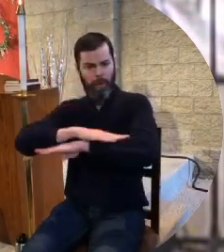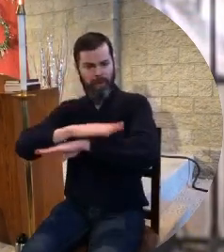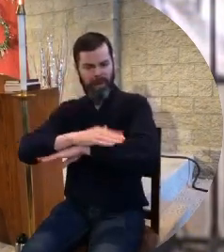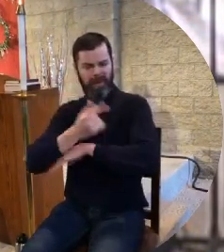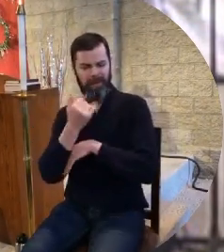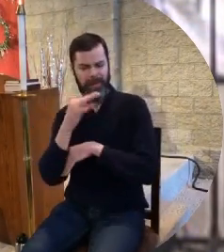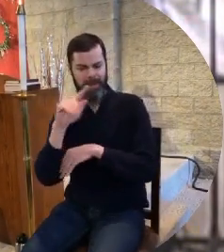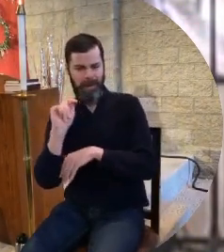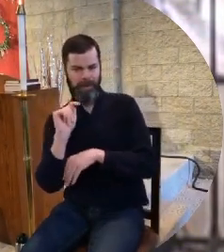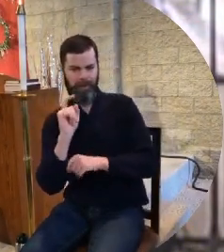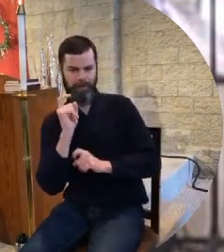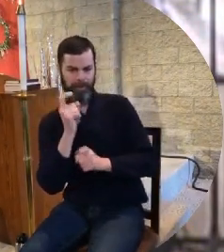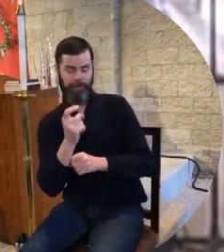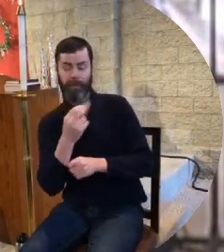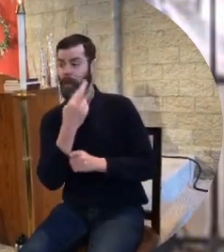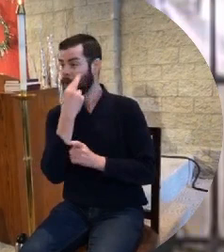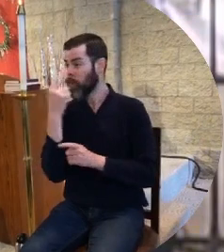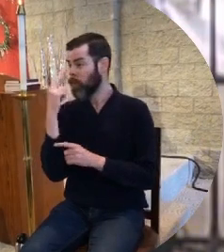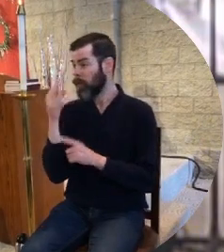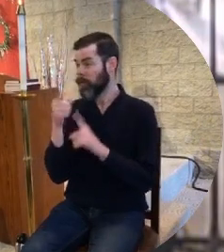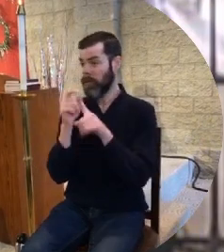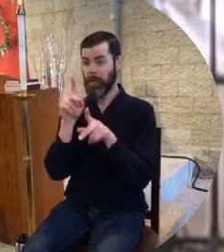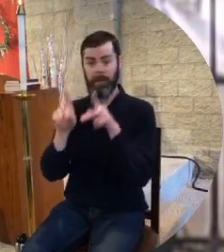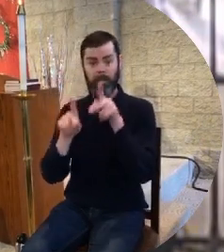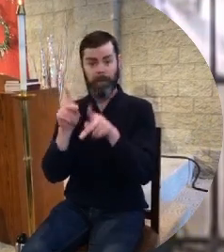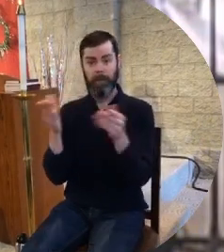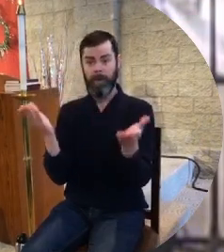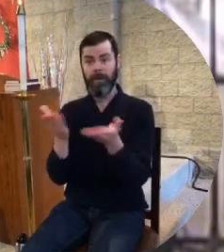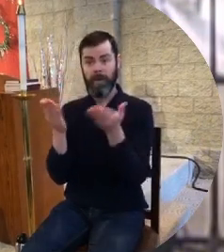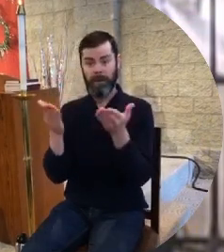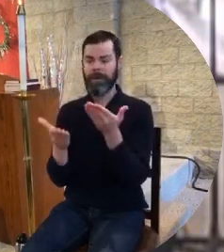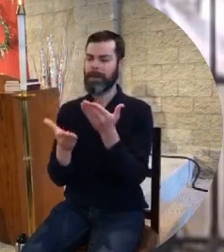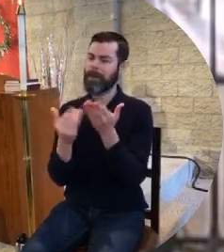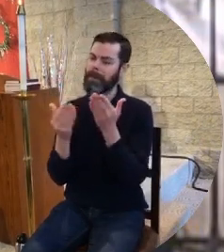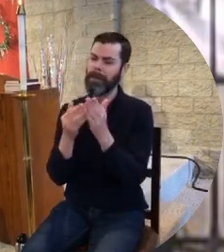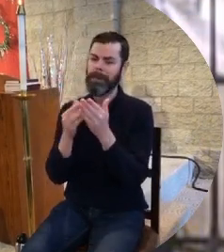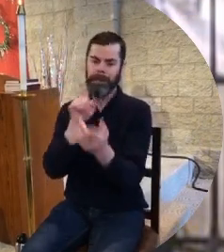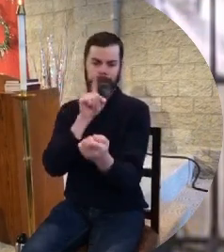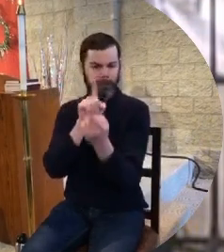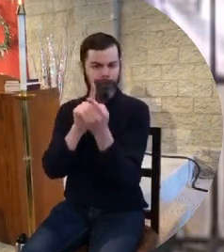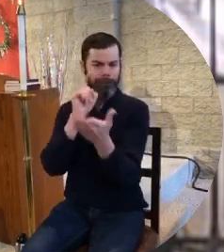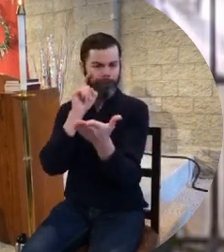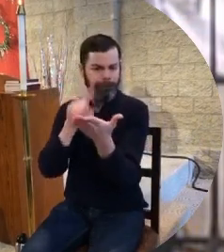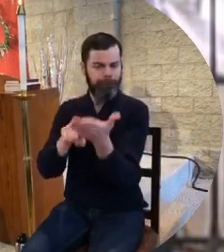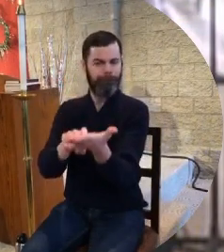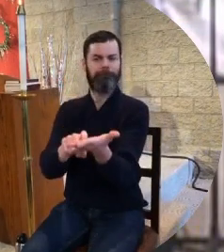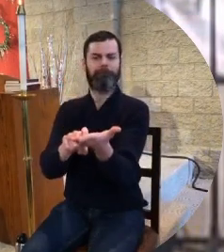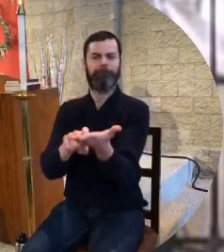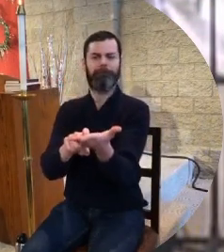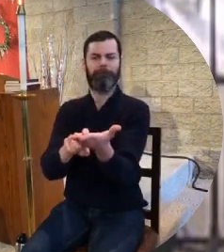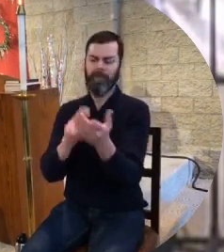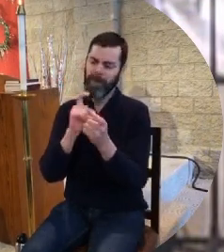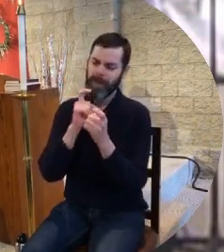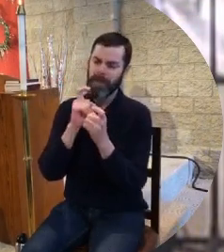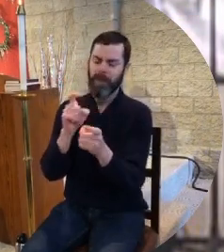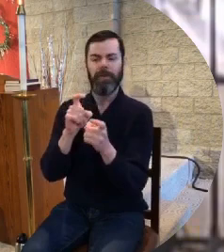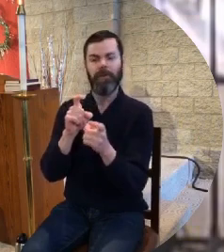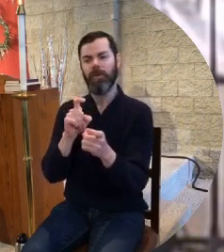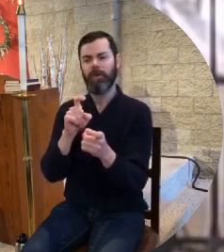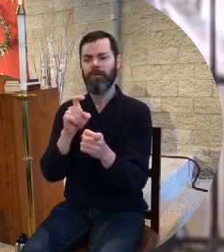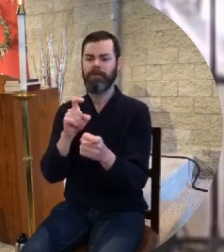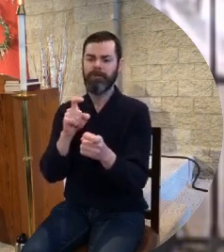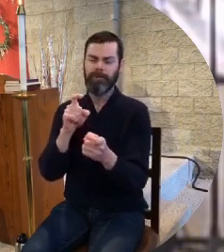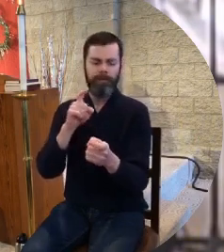you. The rose is a gift from our congregation so that we can easily recognize you and give you a very personal